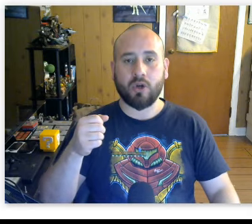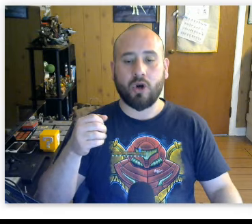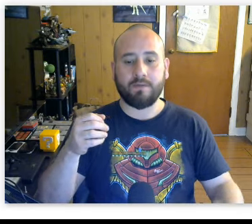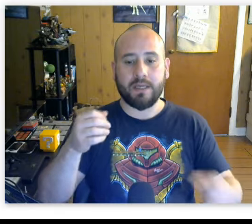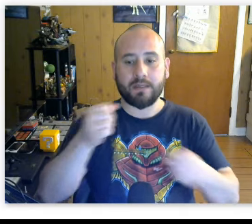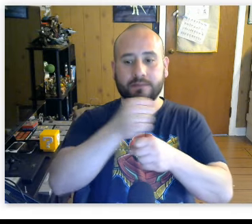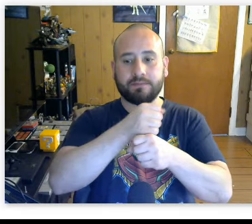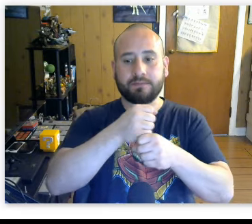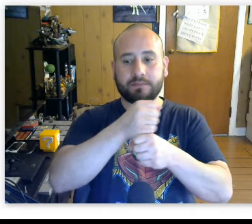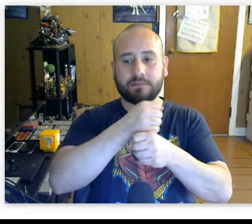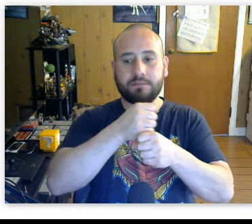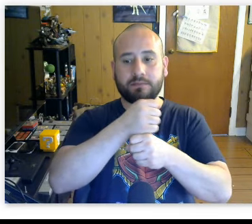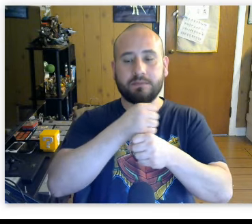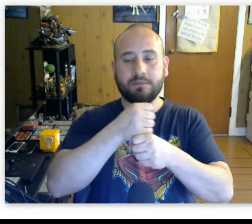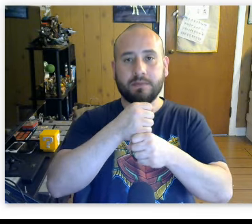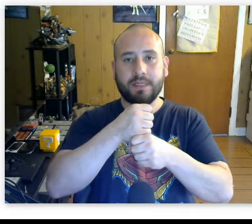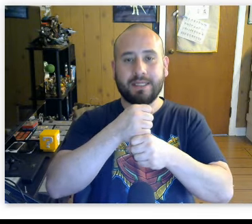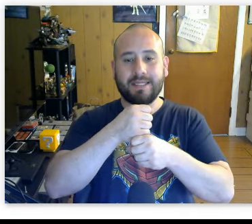coffee,